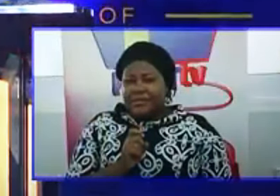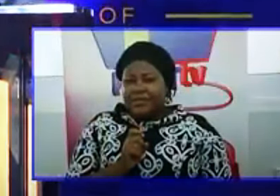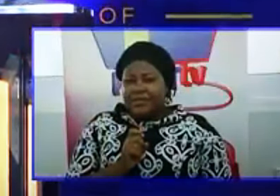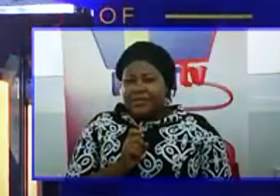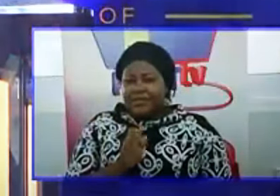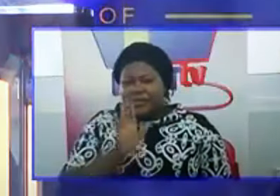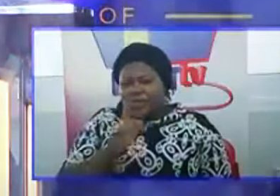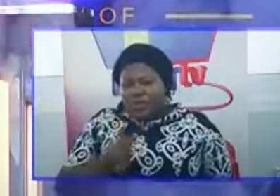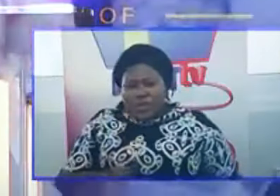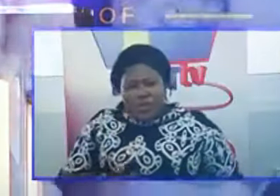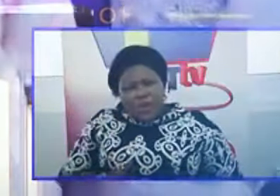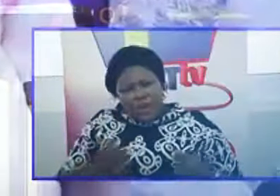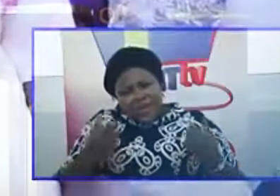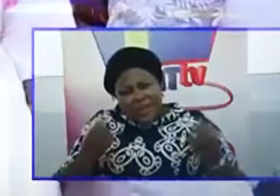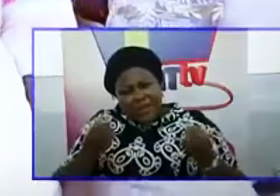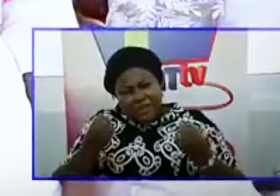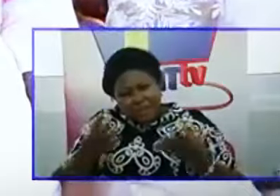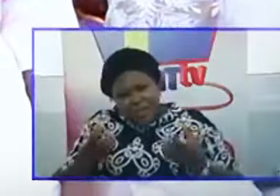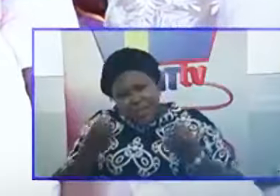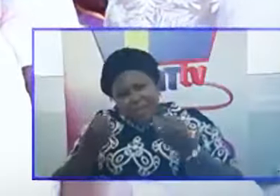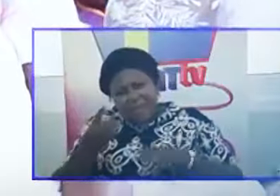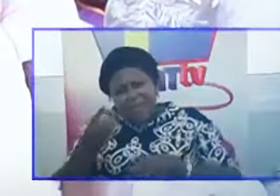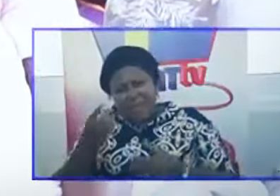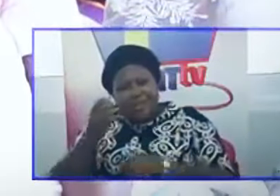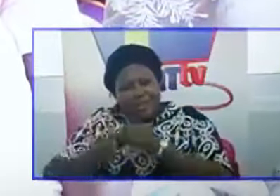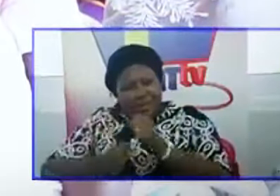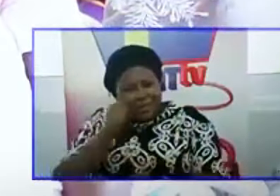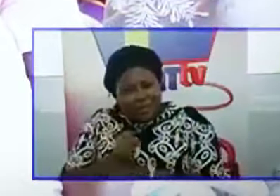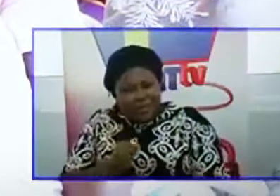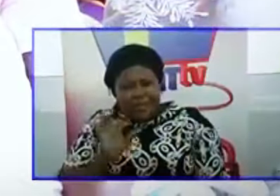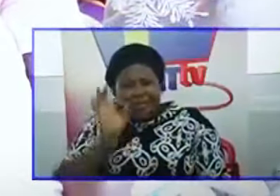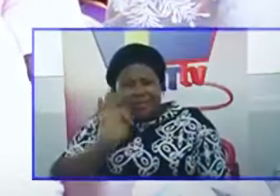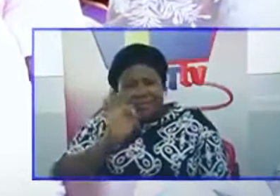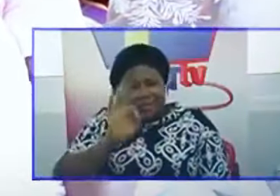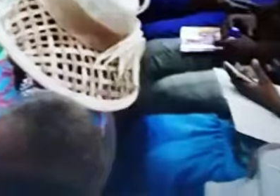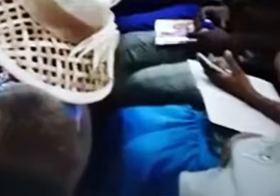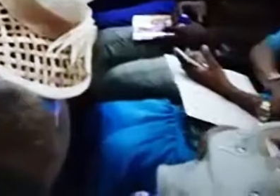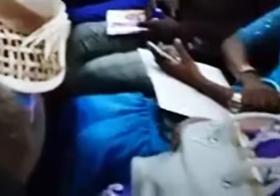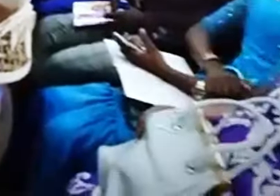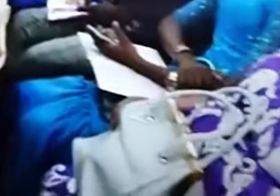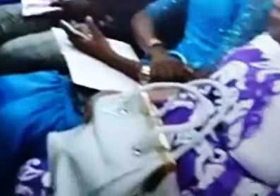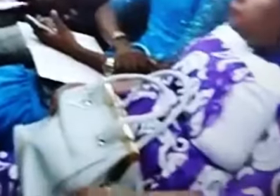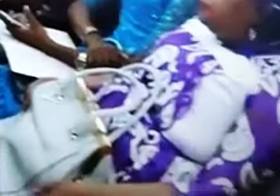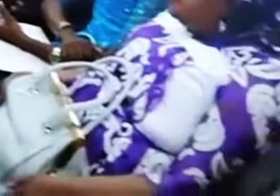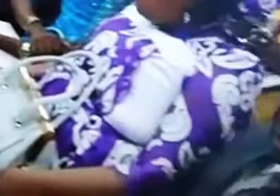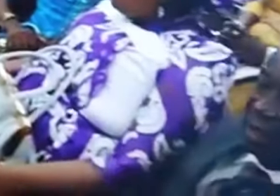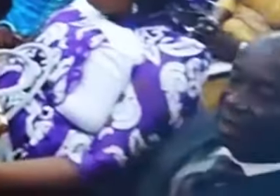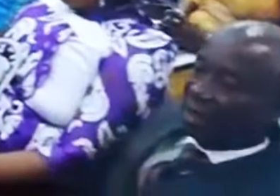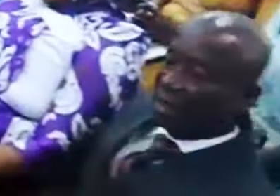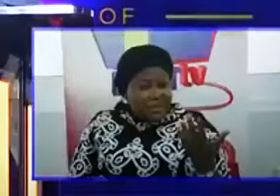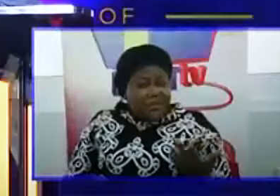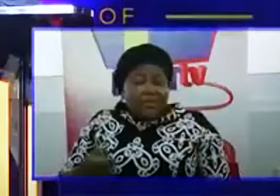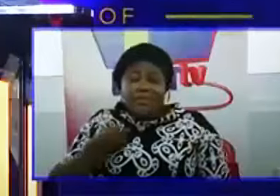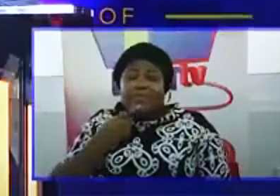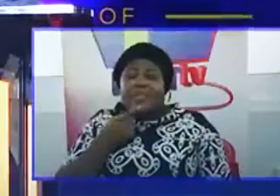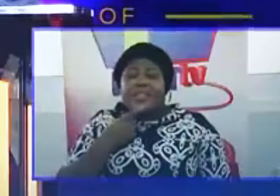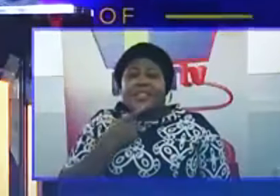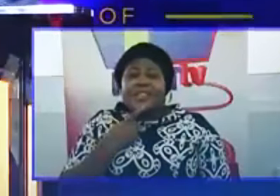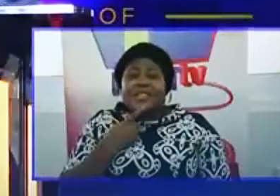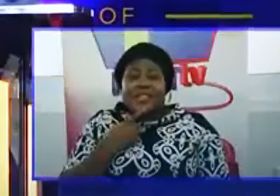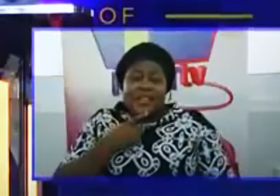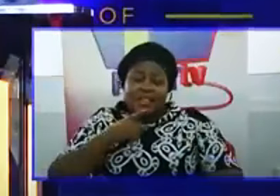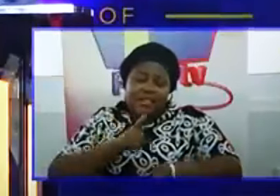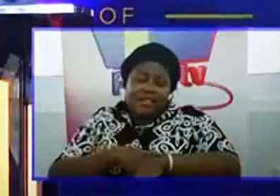What has he learned in life after all these years of preaching? He looked at the man, he looked at himself, and he said, time is